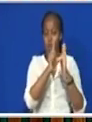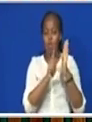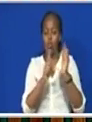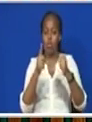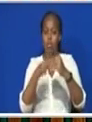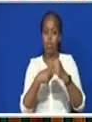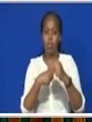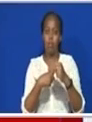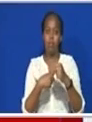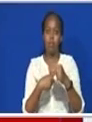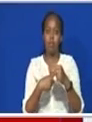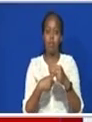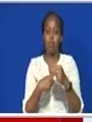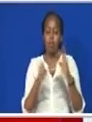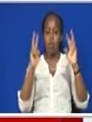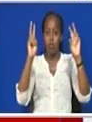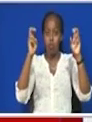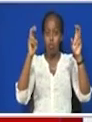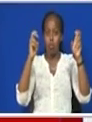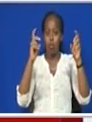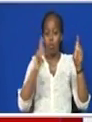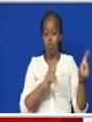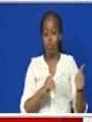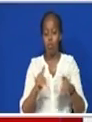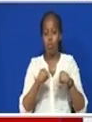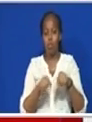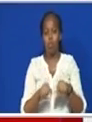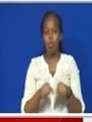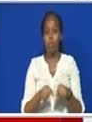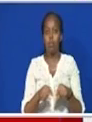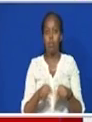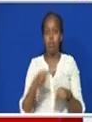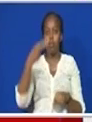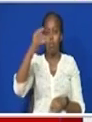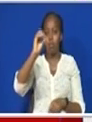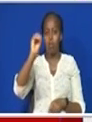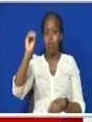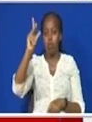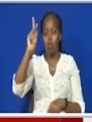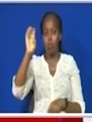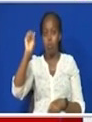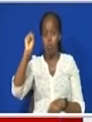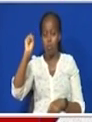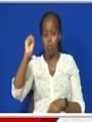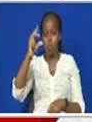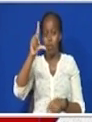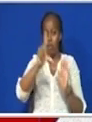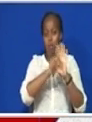6. The topic we are going to look into today is Hooke's Law.